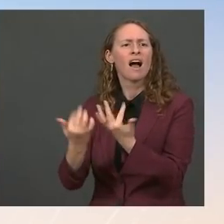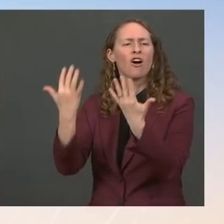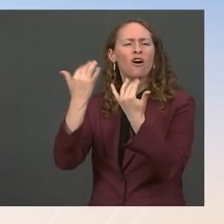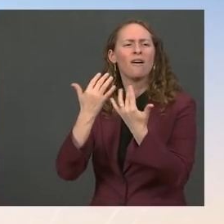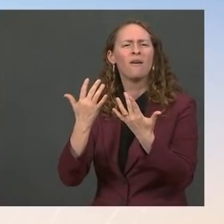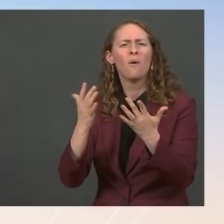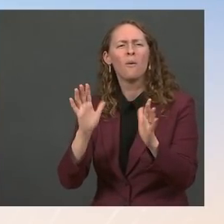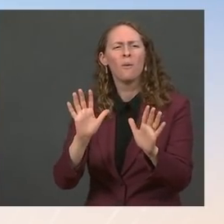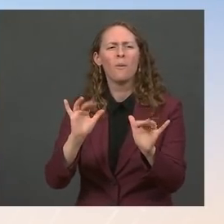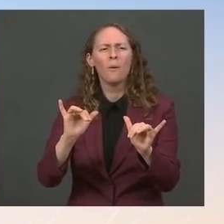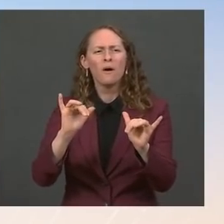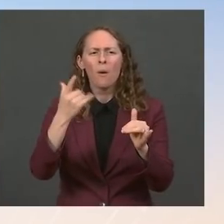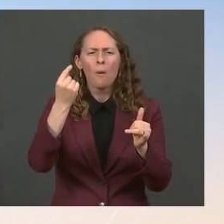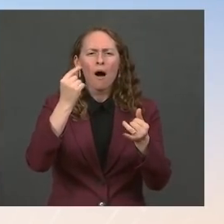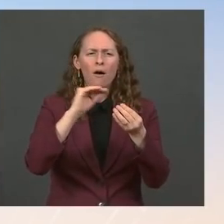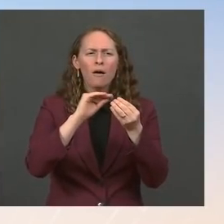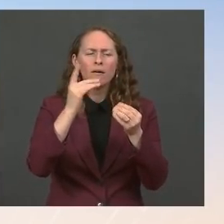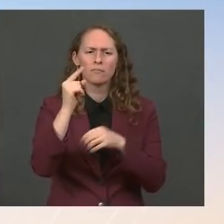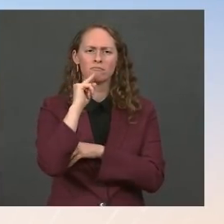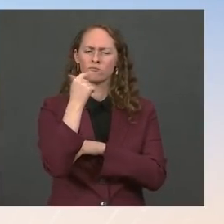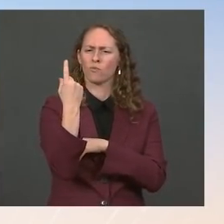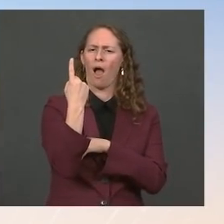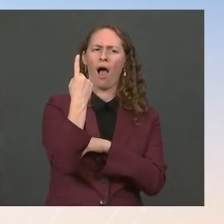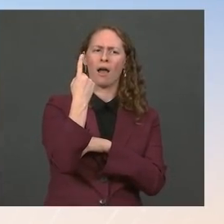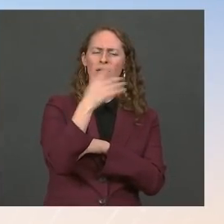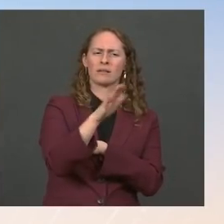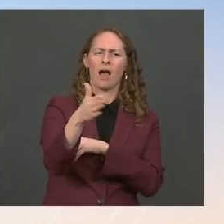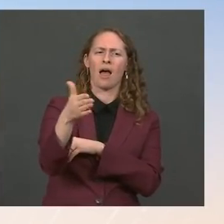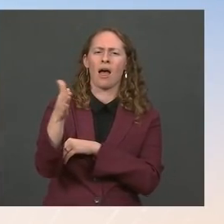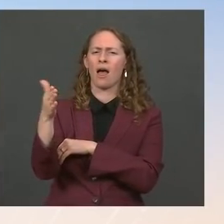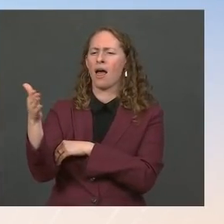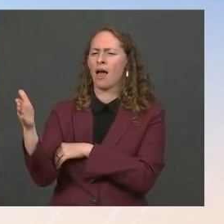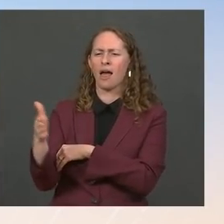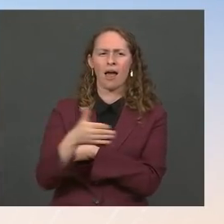What was the number one cause of death among police officers last year? Do you know?